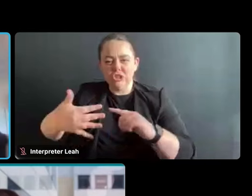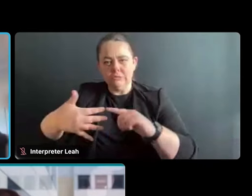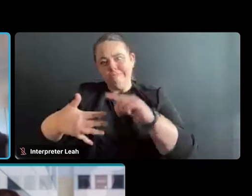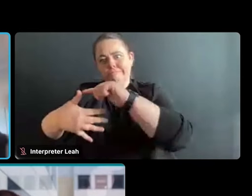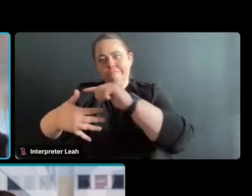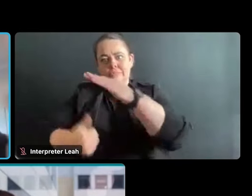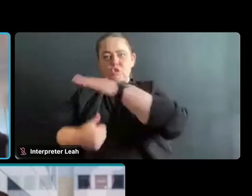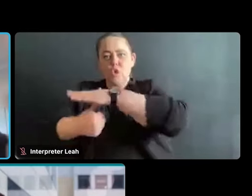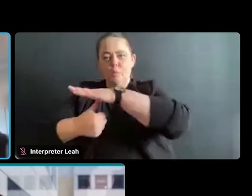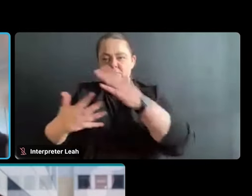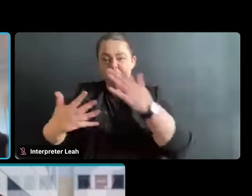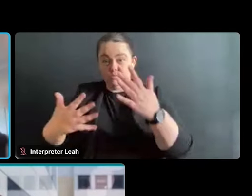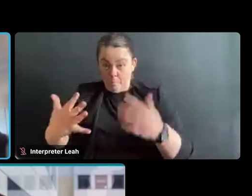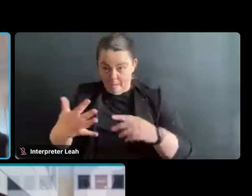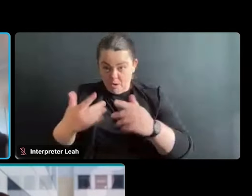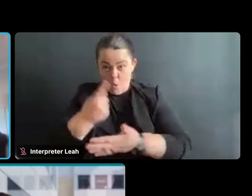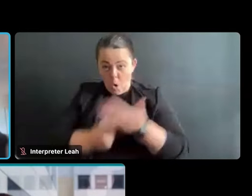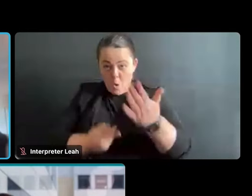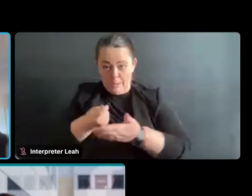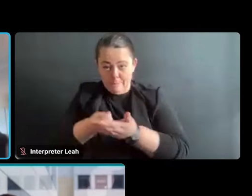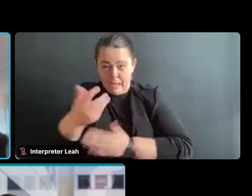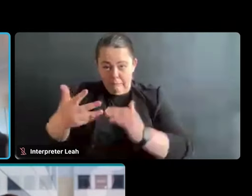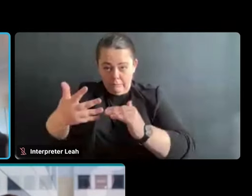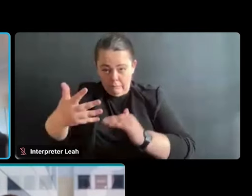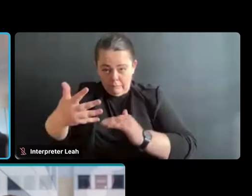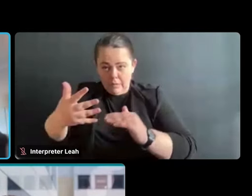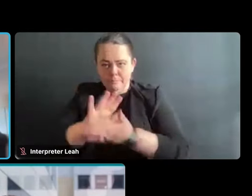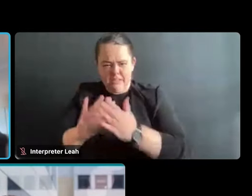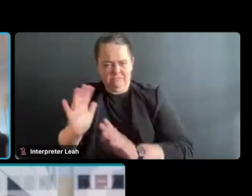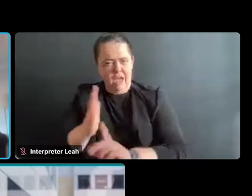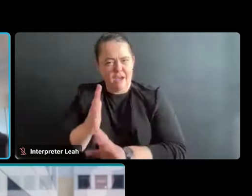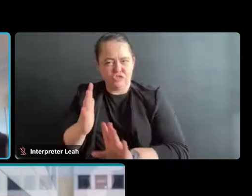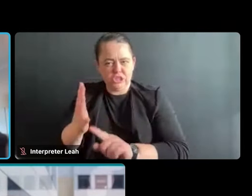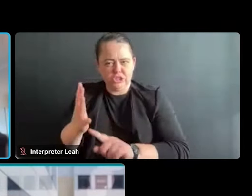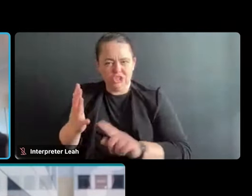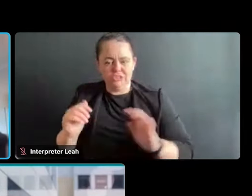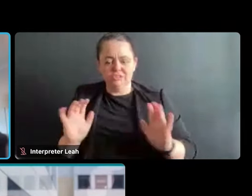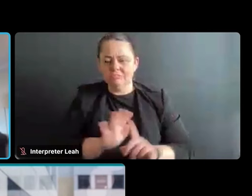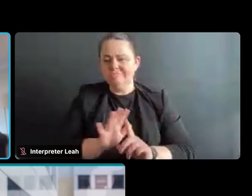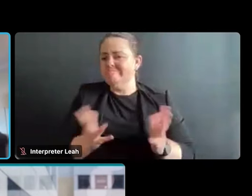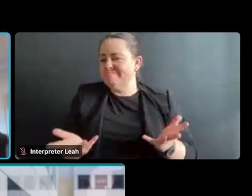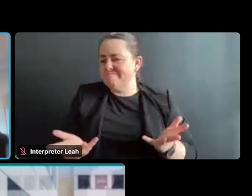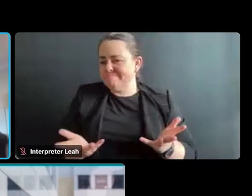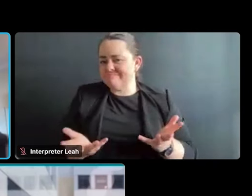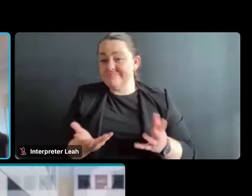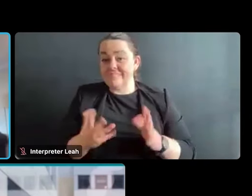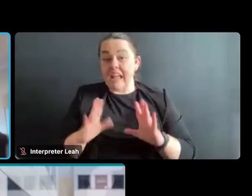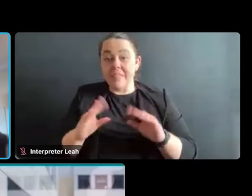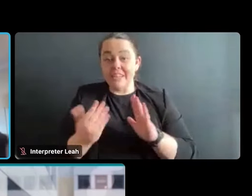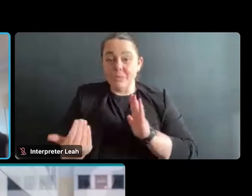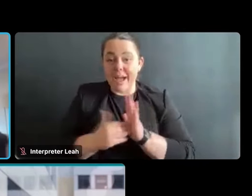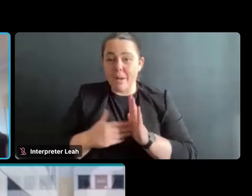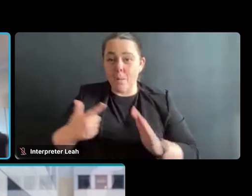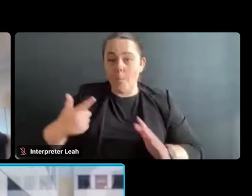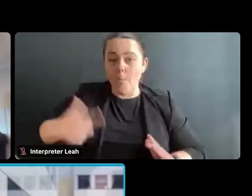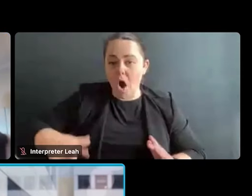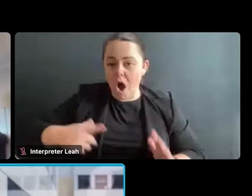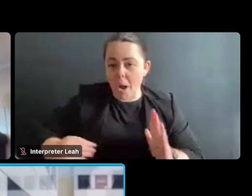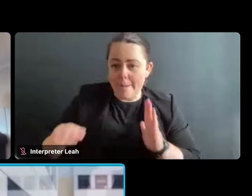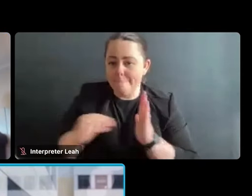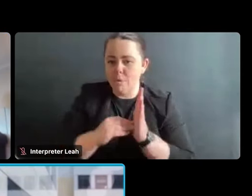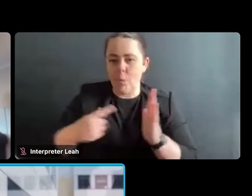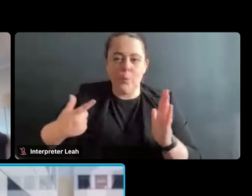you know exactly what your rationale was for getting that average rate. Thank you.